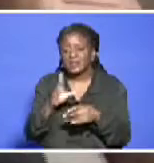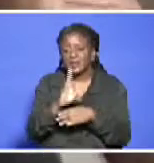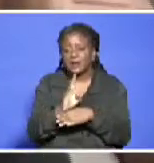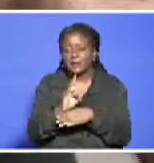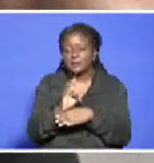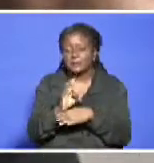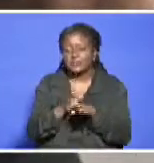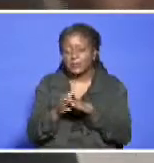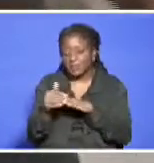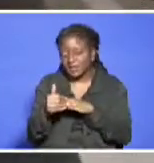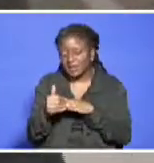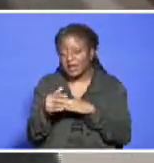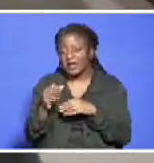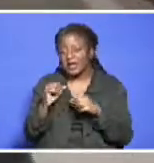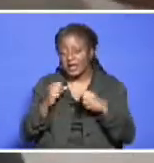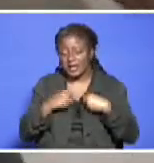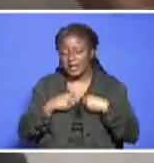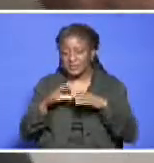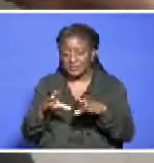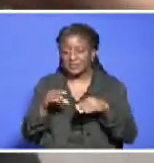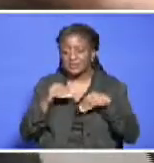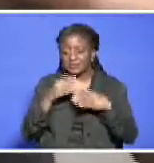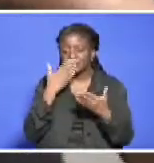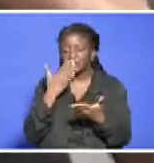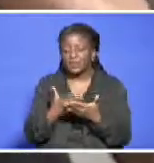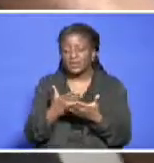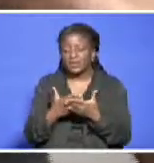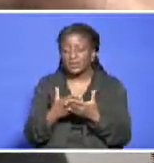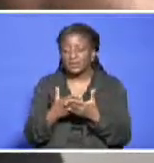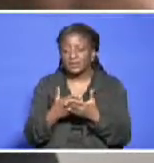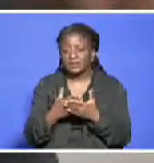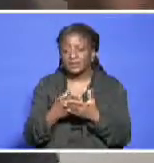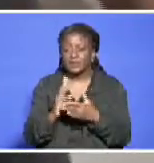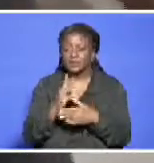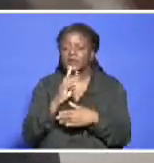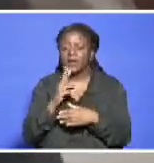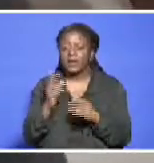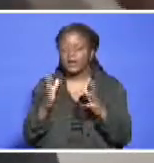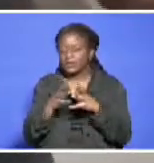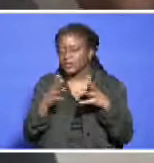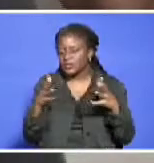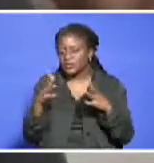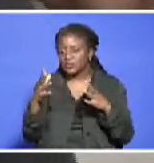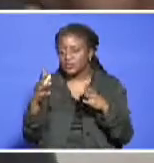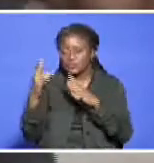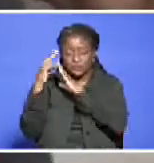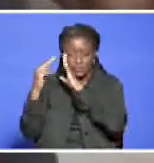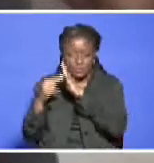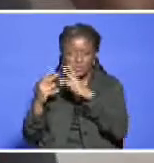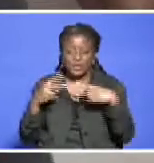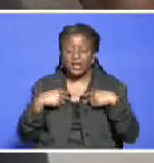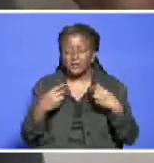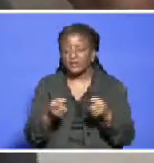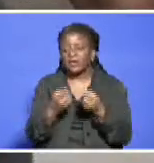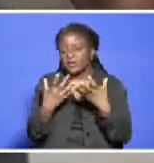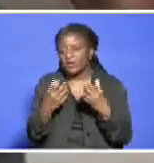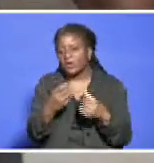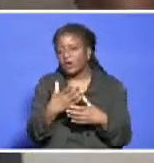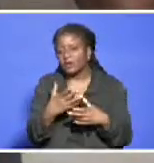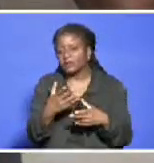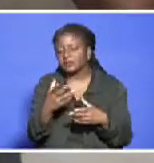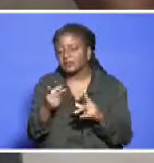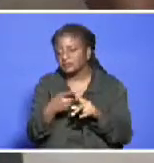to that. So I can understand why Atlanta said, look, we're a huge facility, we got lots of amenities. You know, we just want